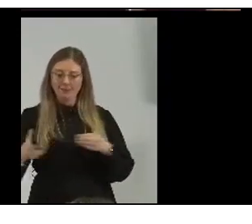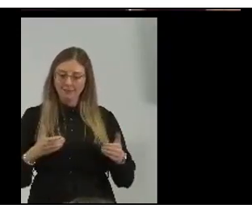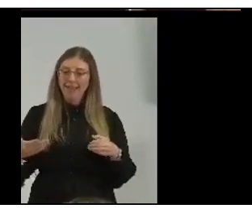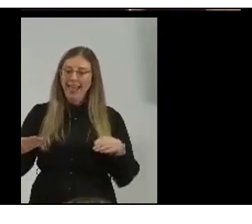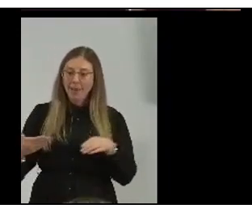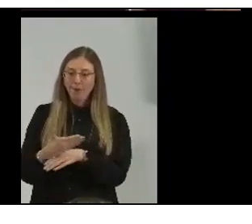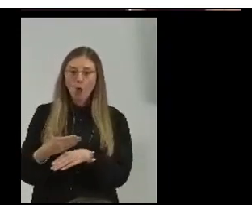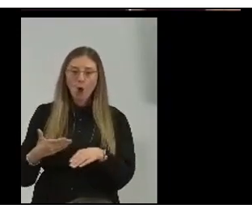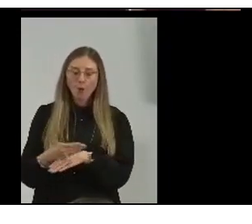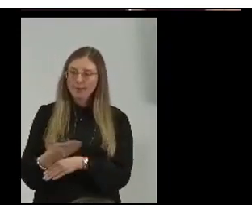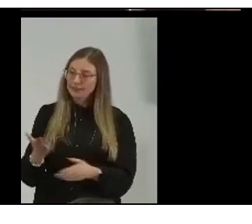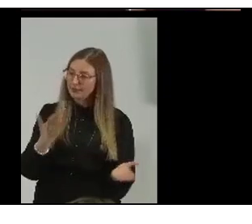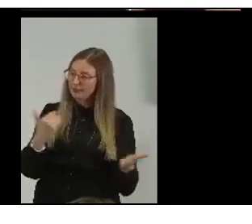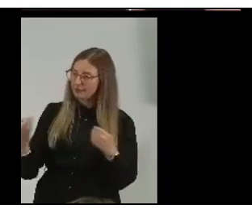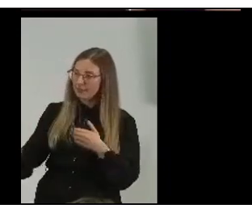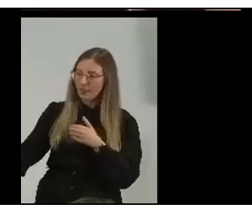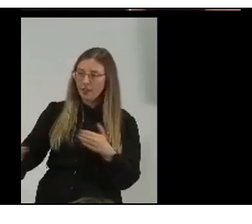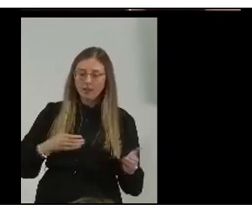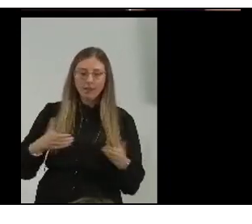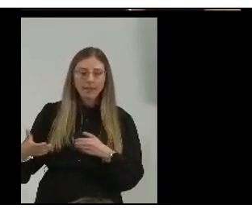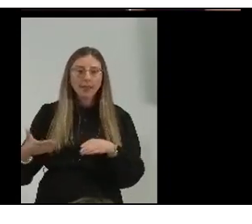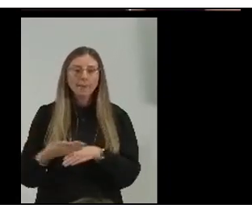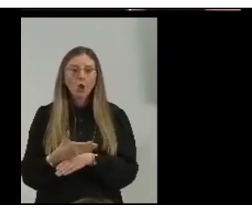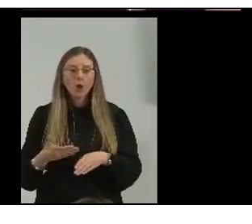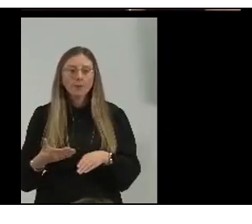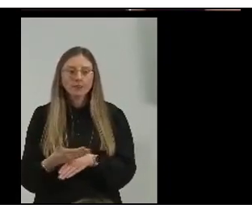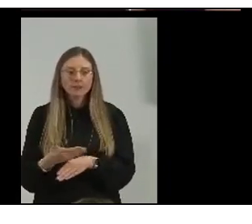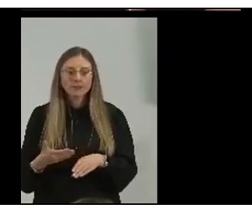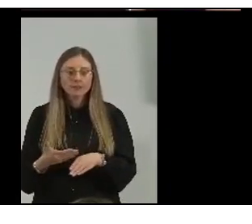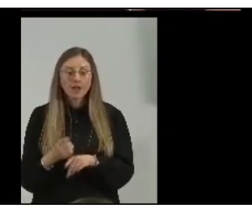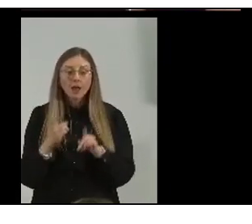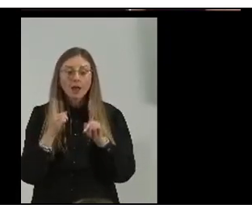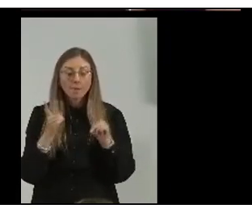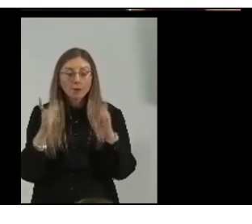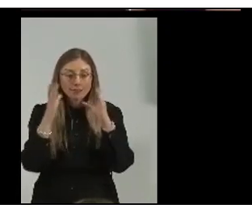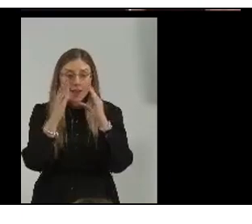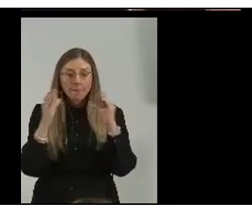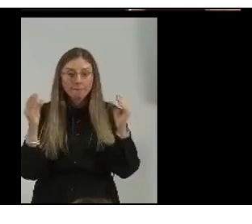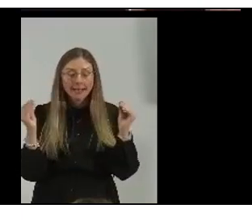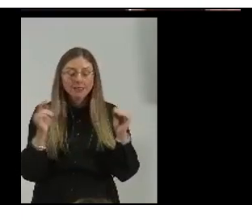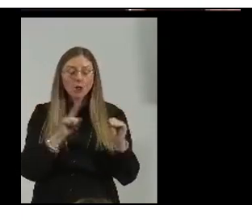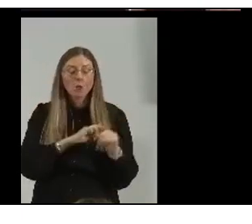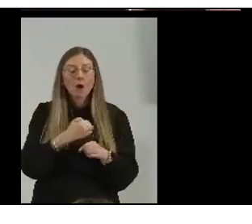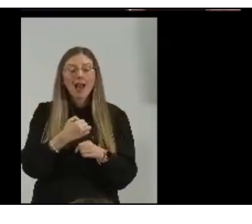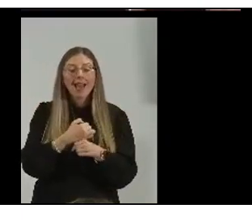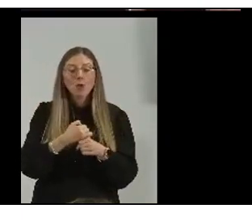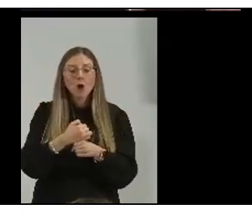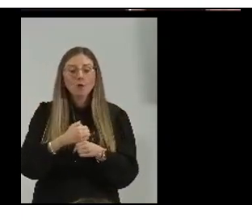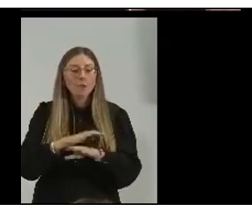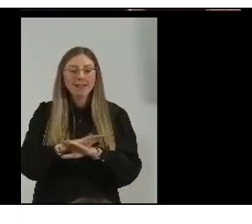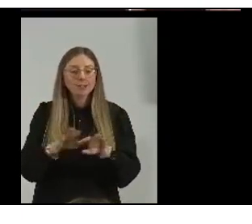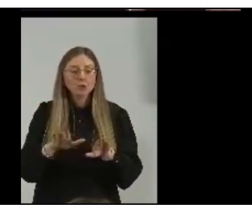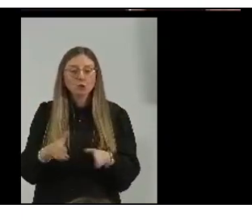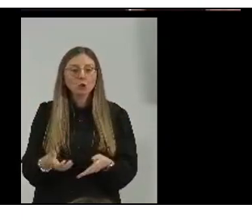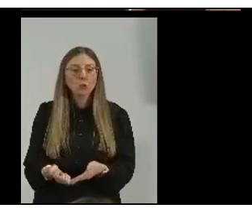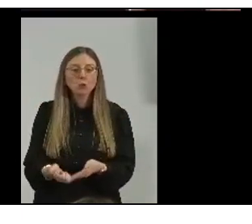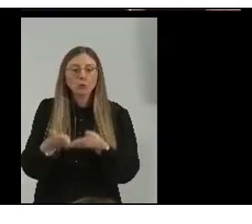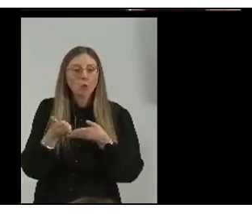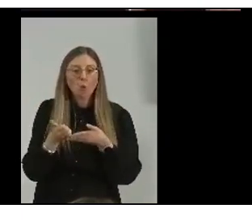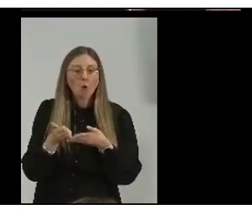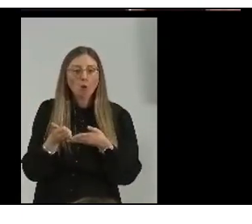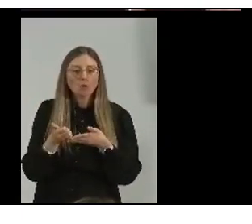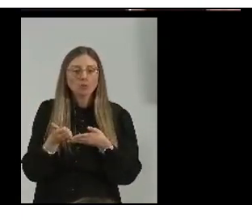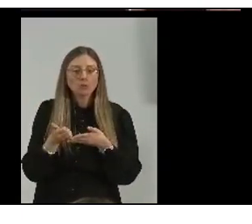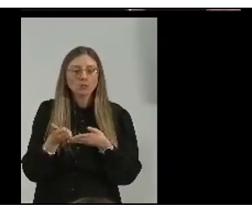have to get them back into the employment world, which is great. But in context in Mexico, because the government, they don't support much of the education of